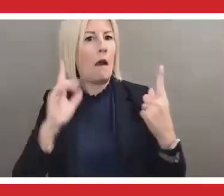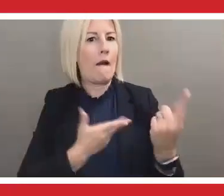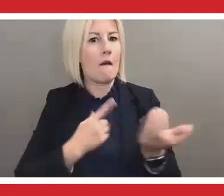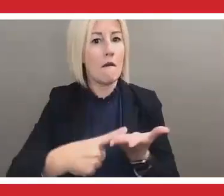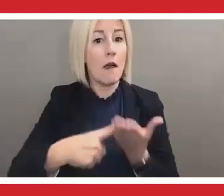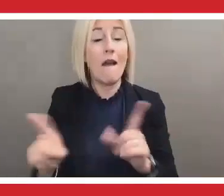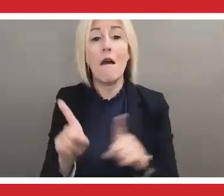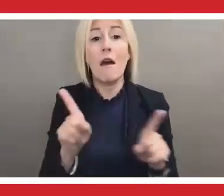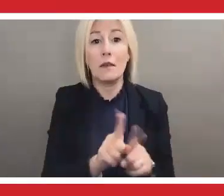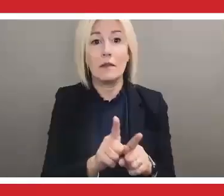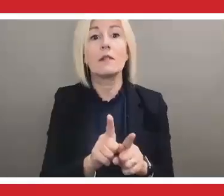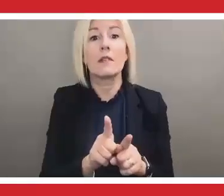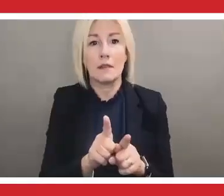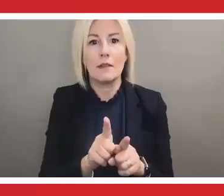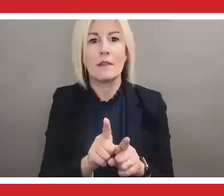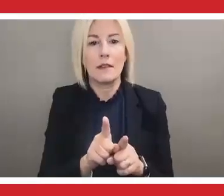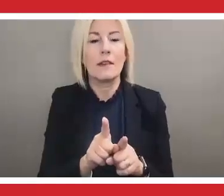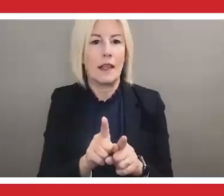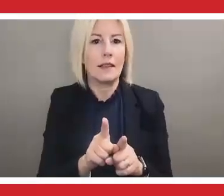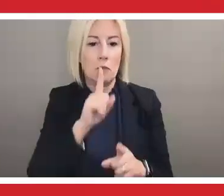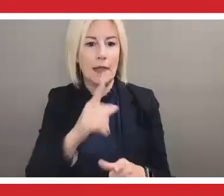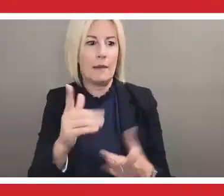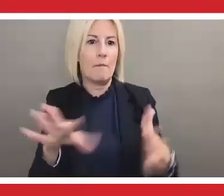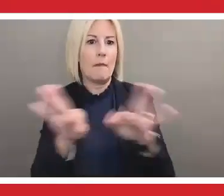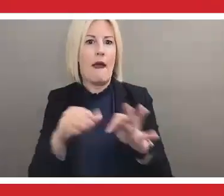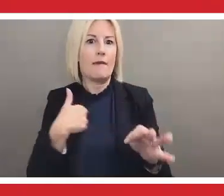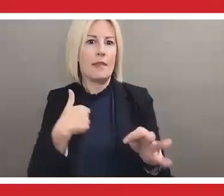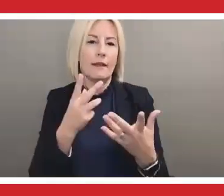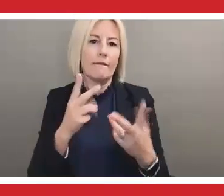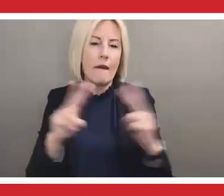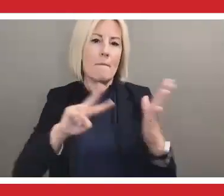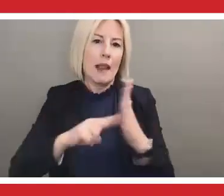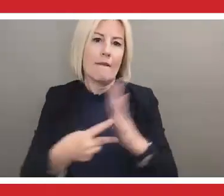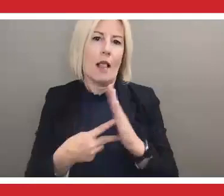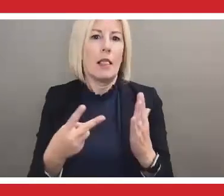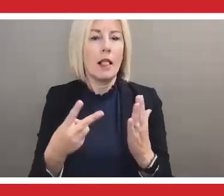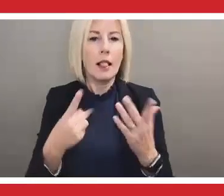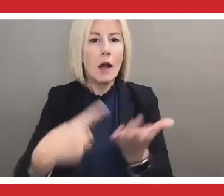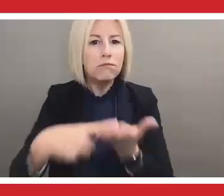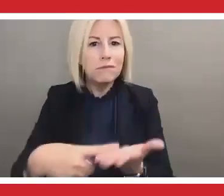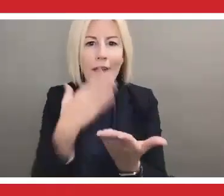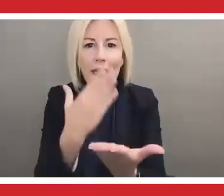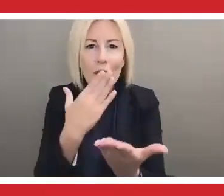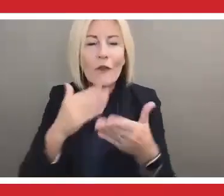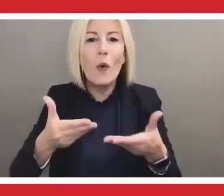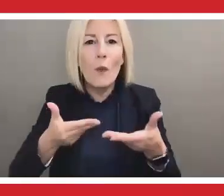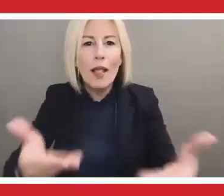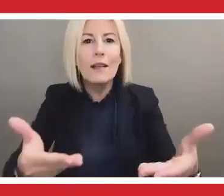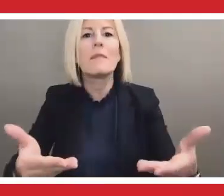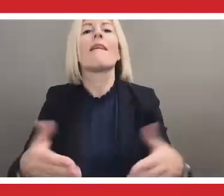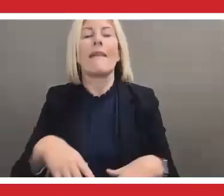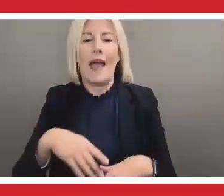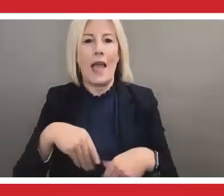say, some motive to have these really meaningful dialogues. So thank you so much for welcoming and giving that